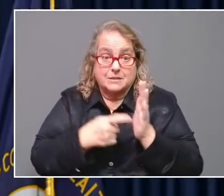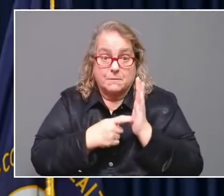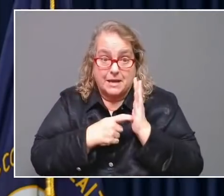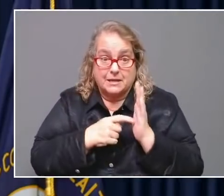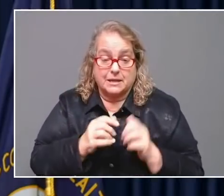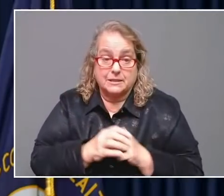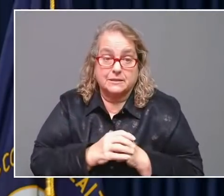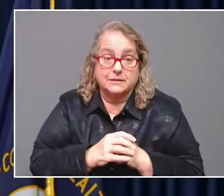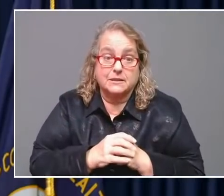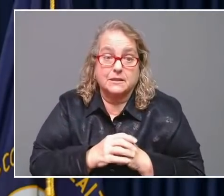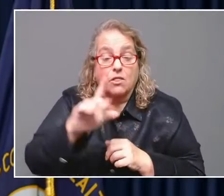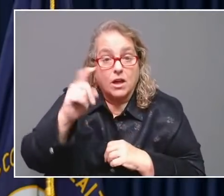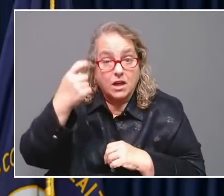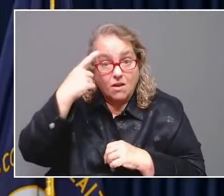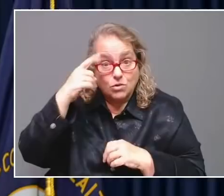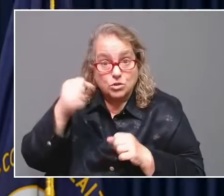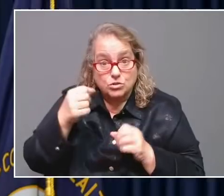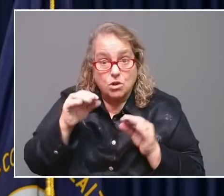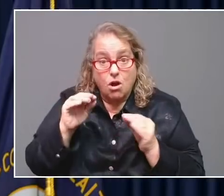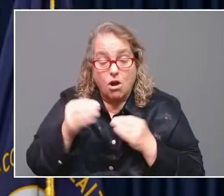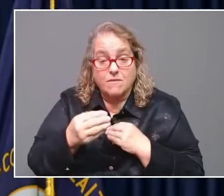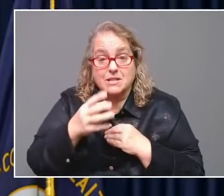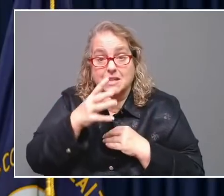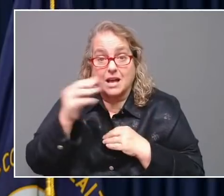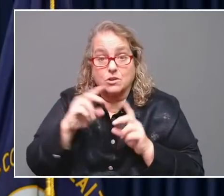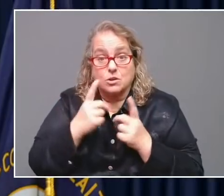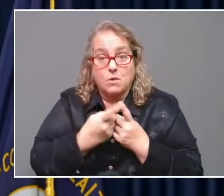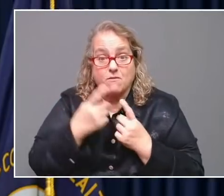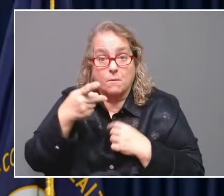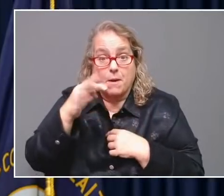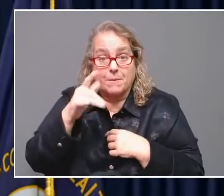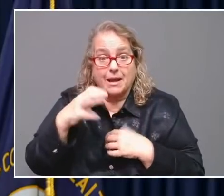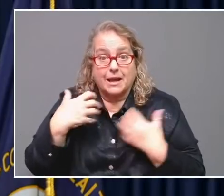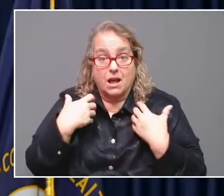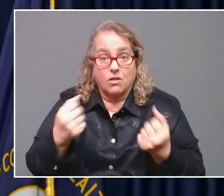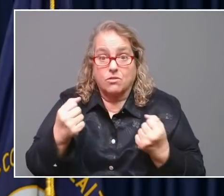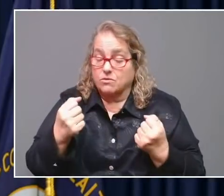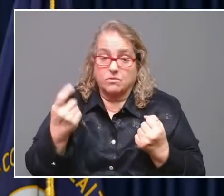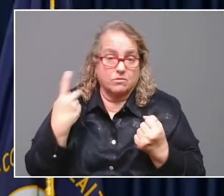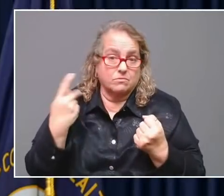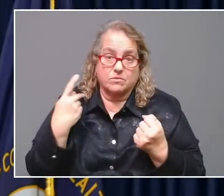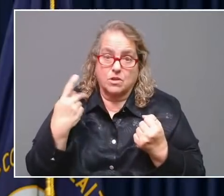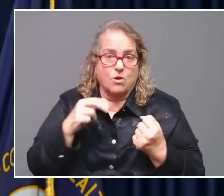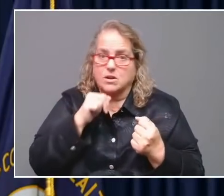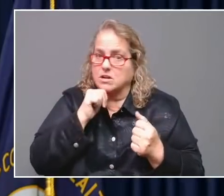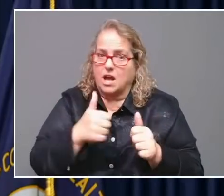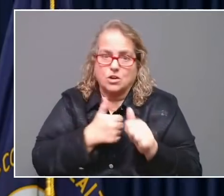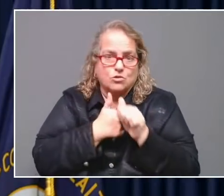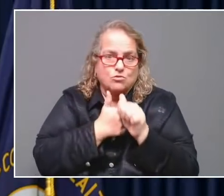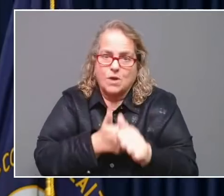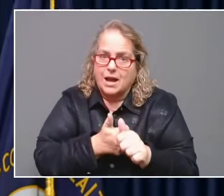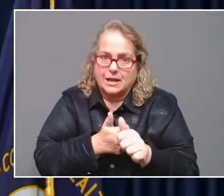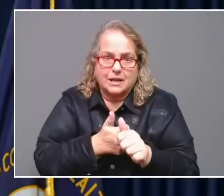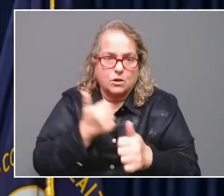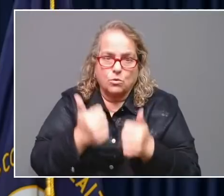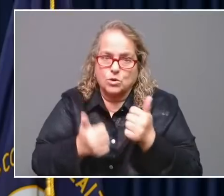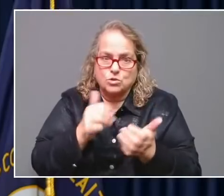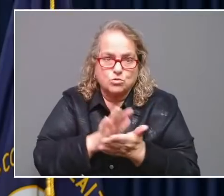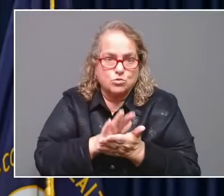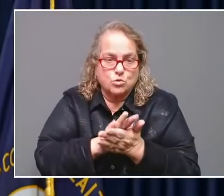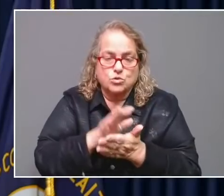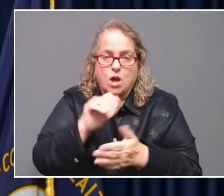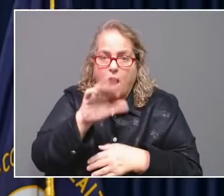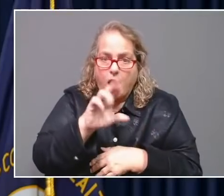The governor's office and the Department for Public Health, neither of us are tracking which schools are or are